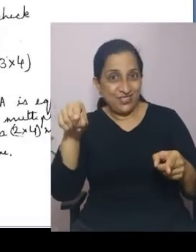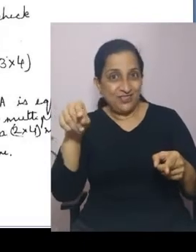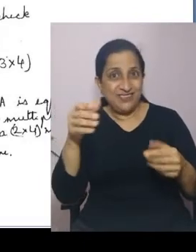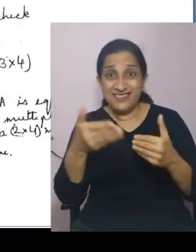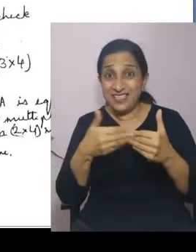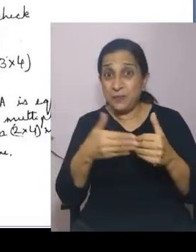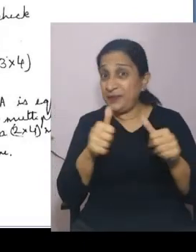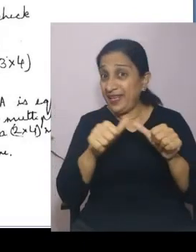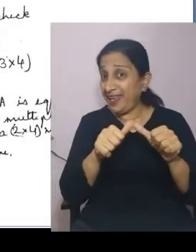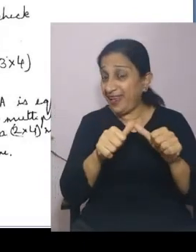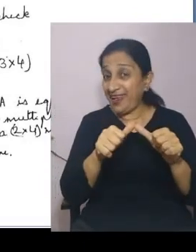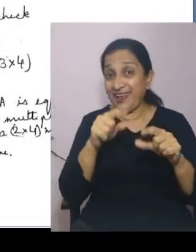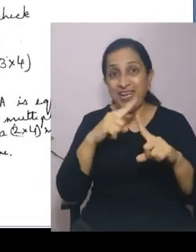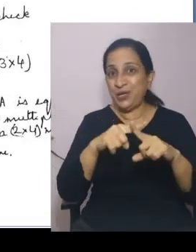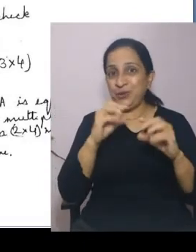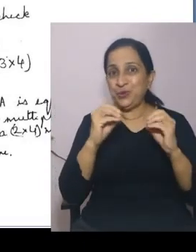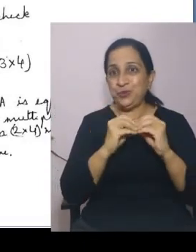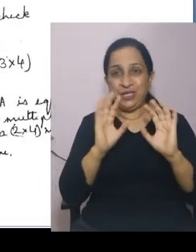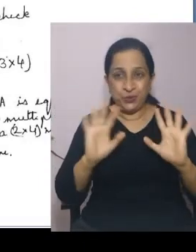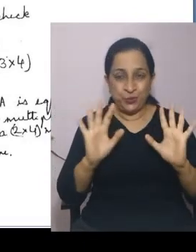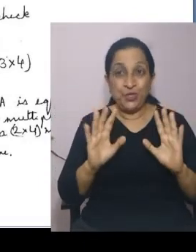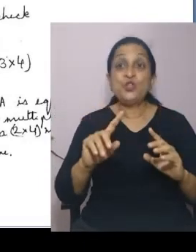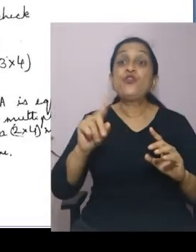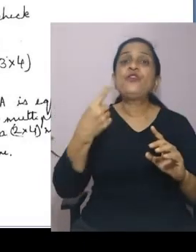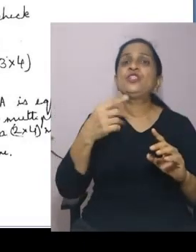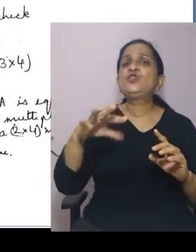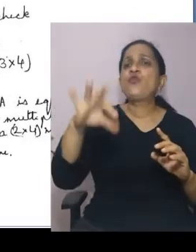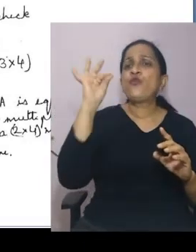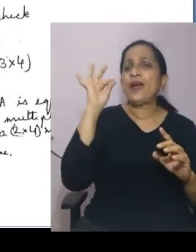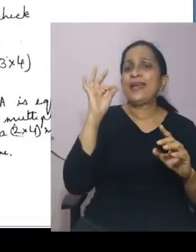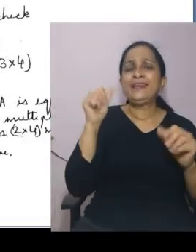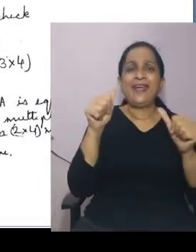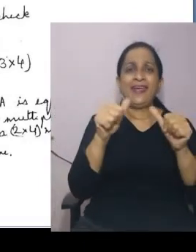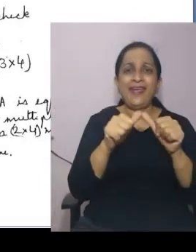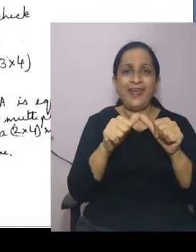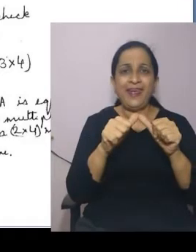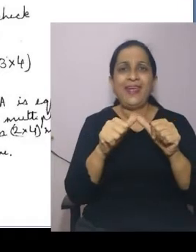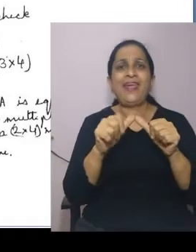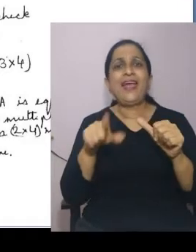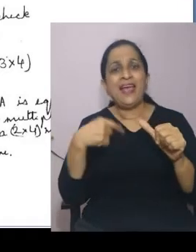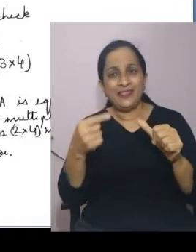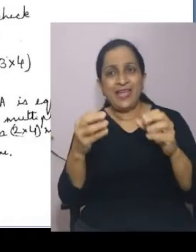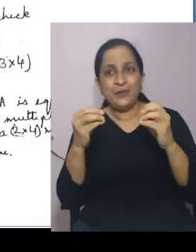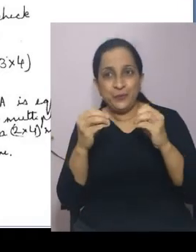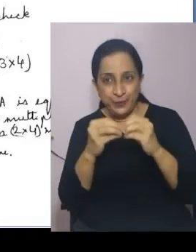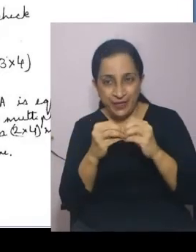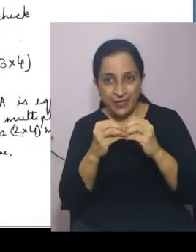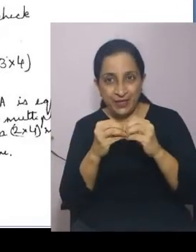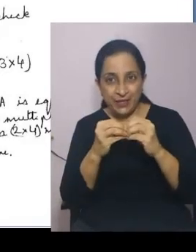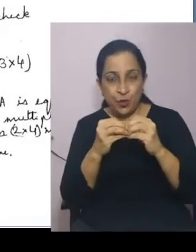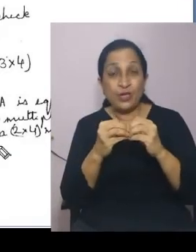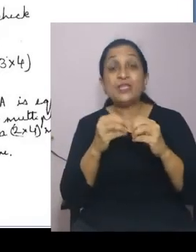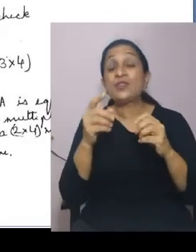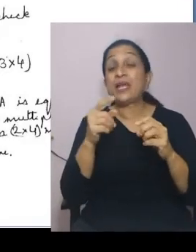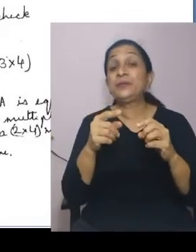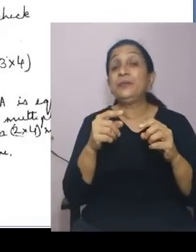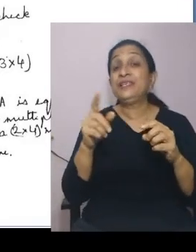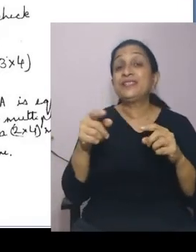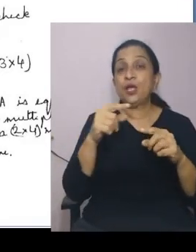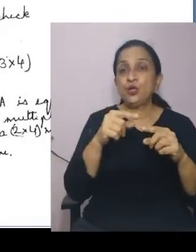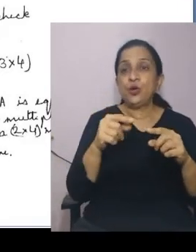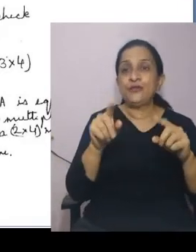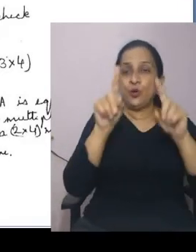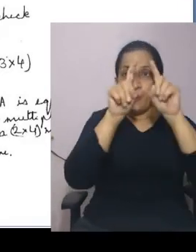b dash. So obviously you have to find ab, so you keep these values as it is and you have to multiply, okay.